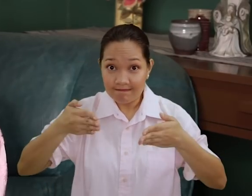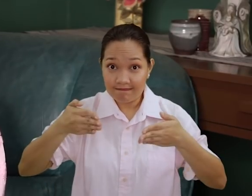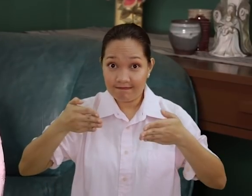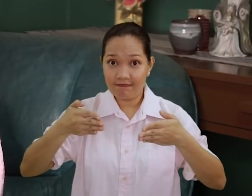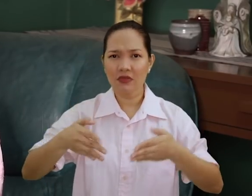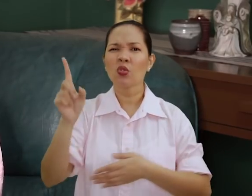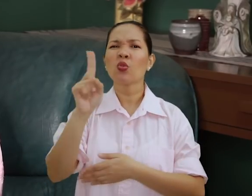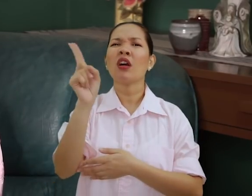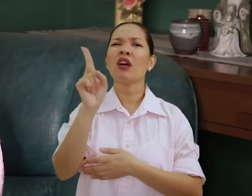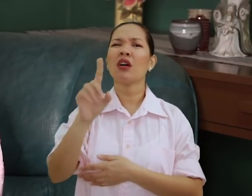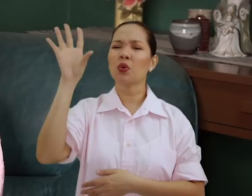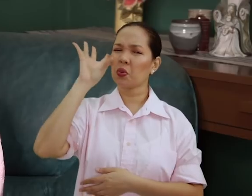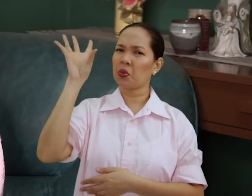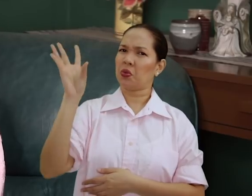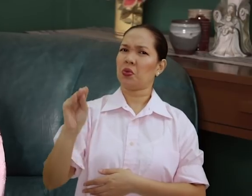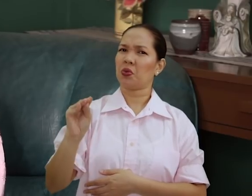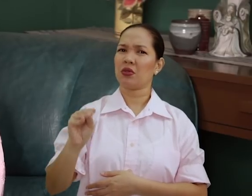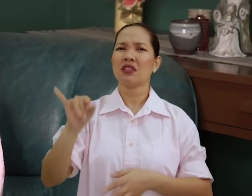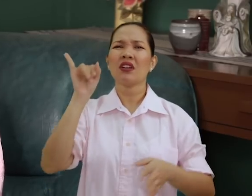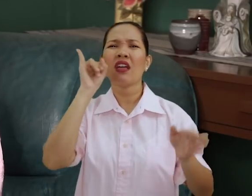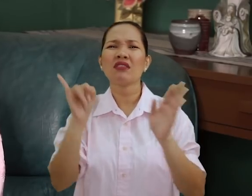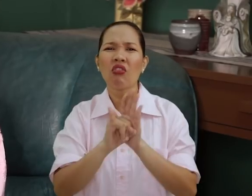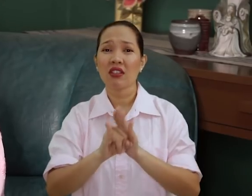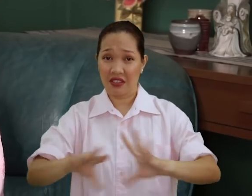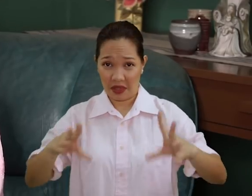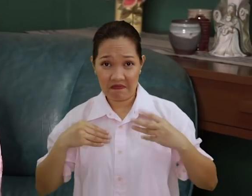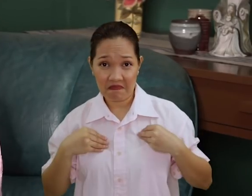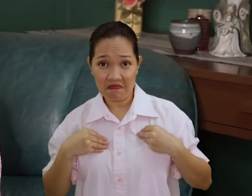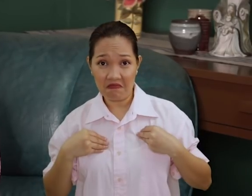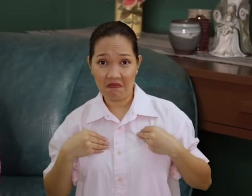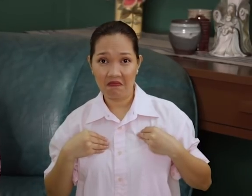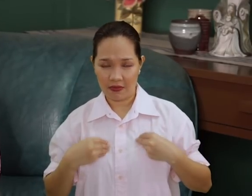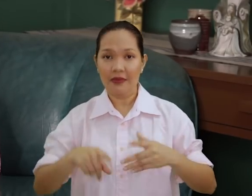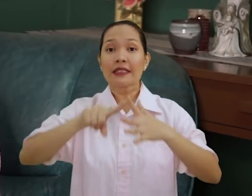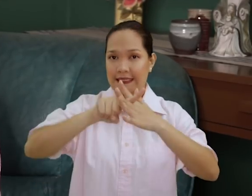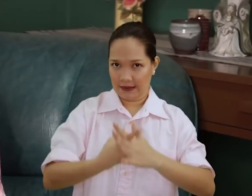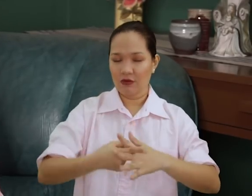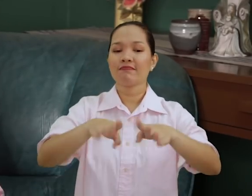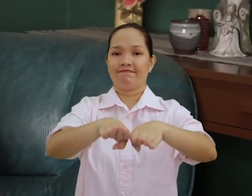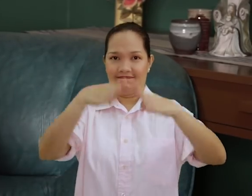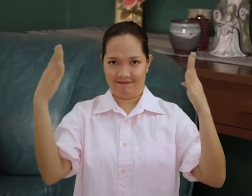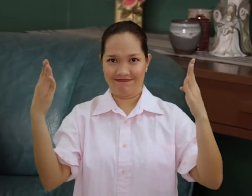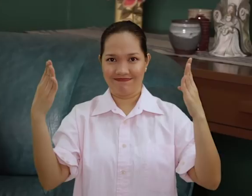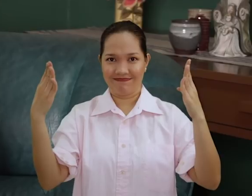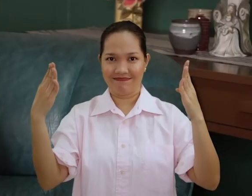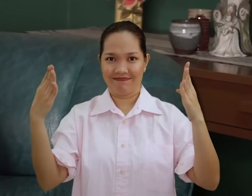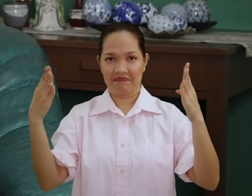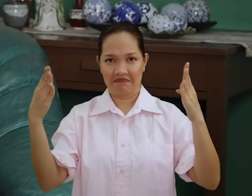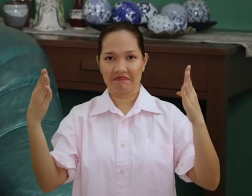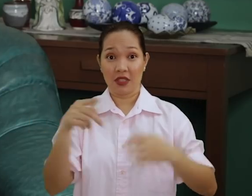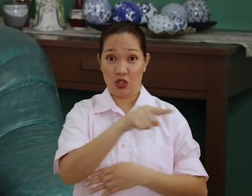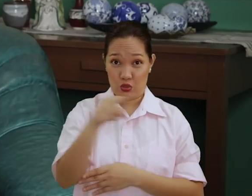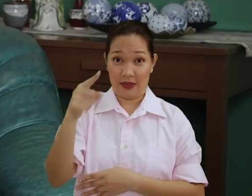only when we begin to be open, epatha, that we will see clearly and say that yes, they correctly